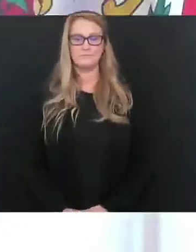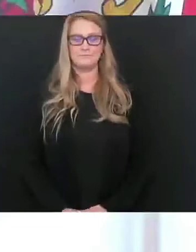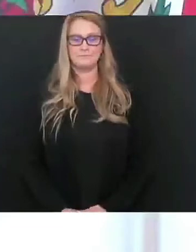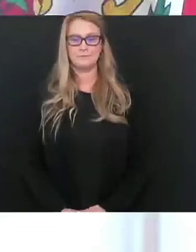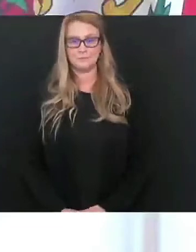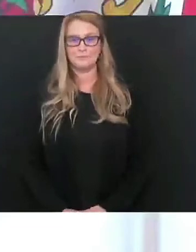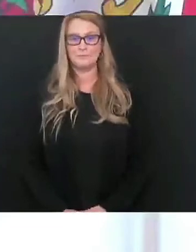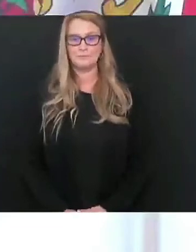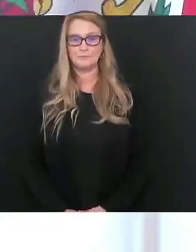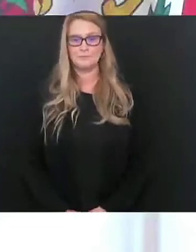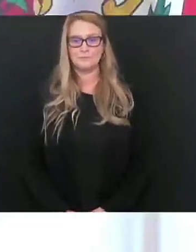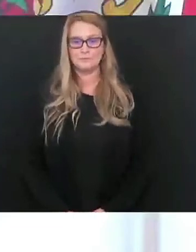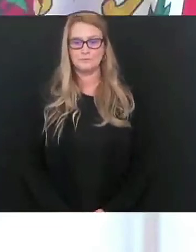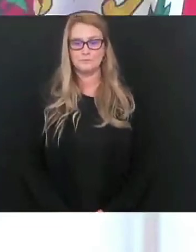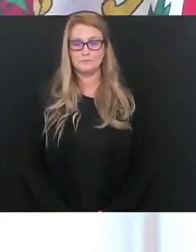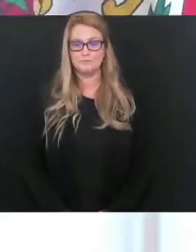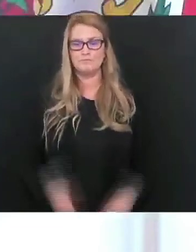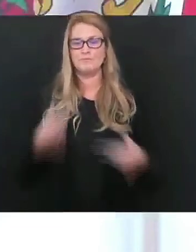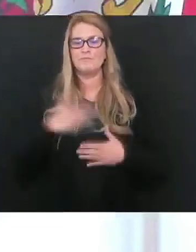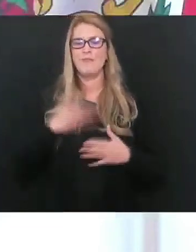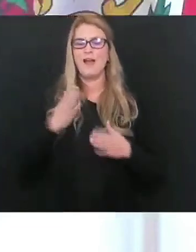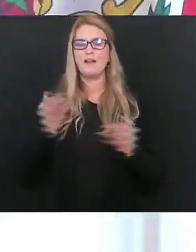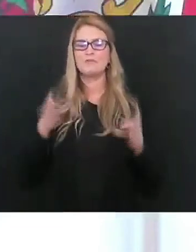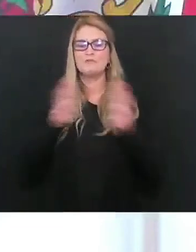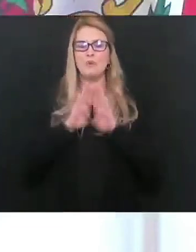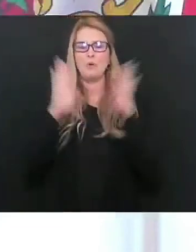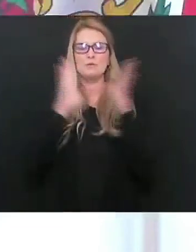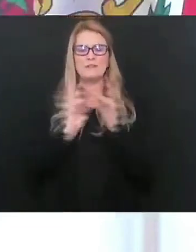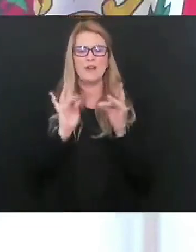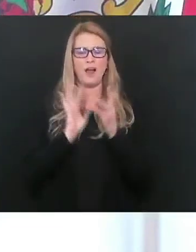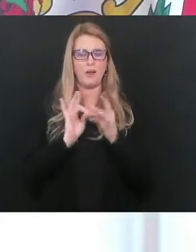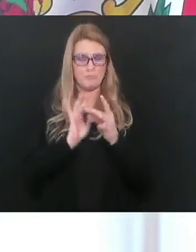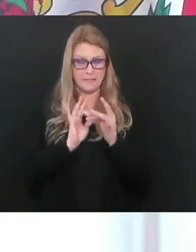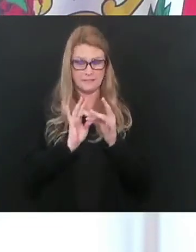I would just end up by just saying this.